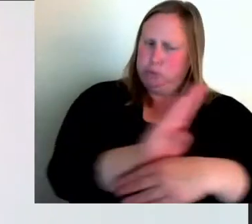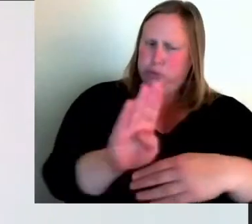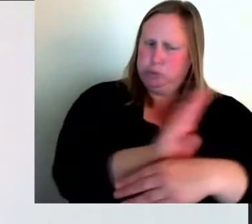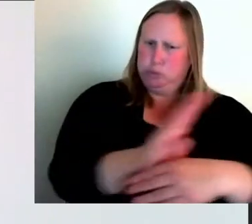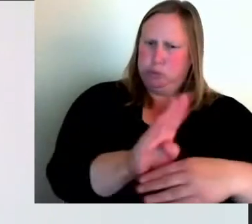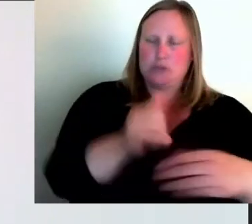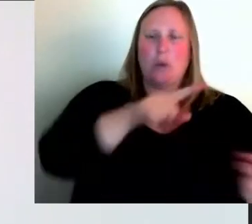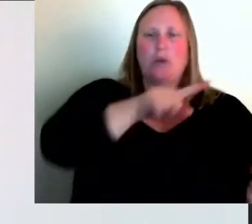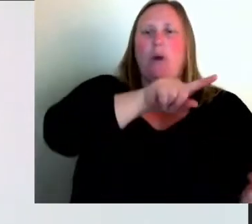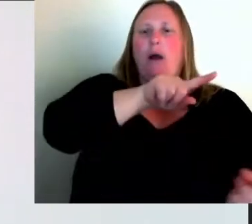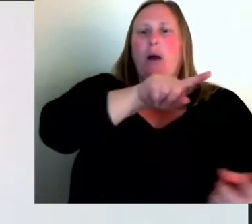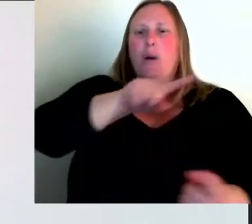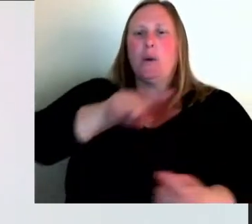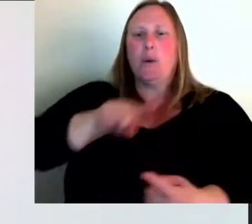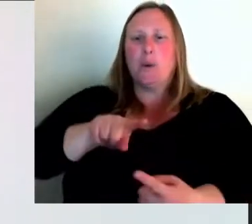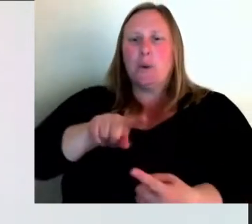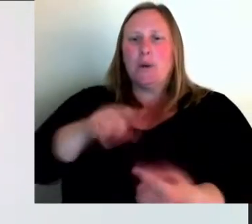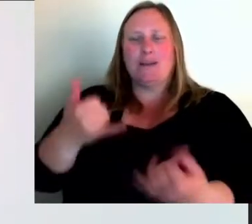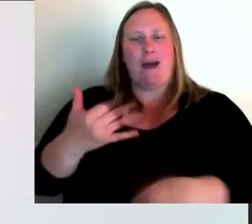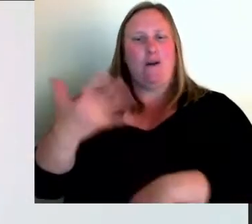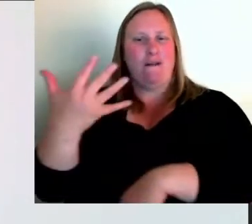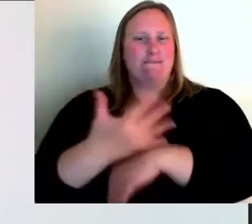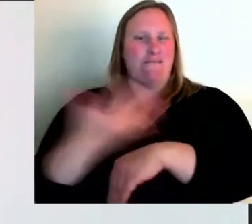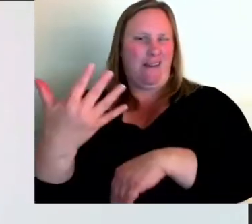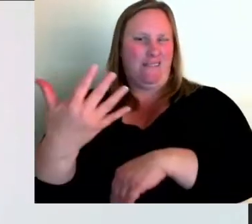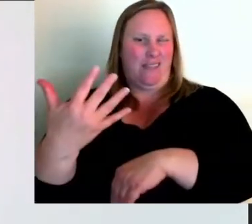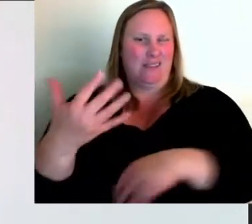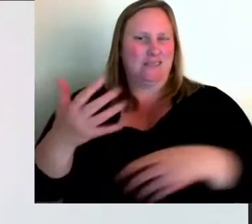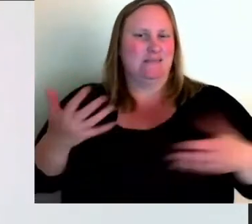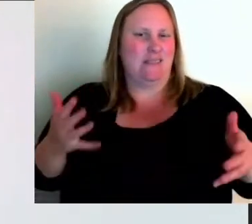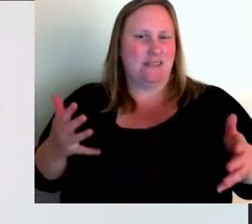to a 5-day per week schedule for the updates.